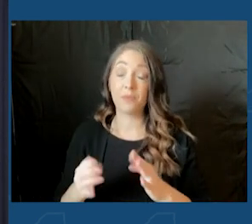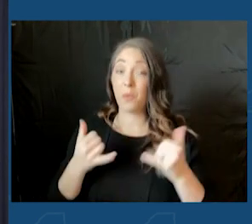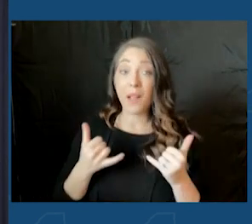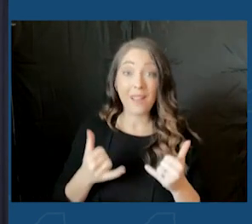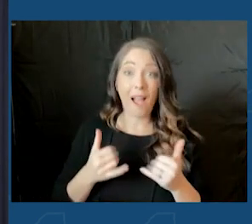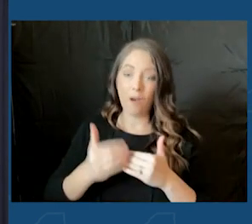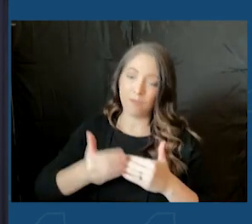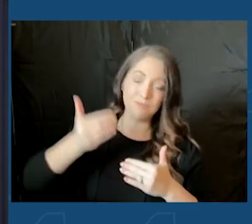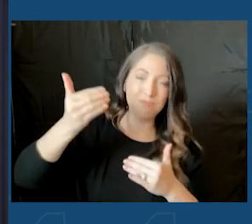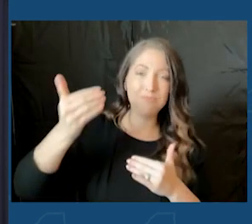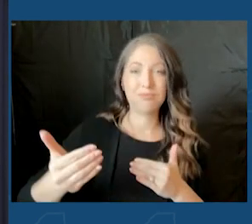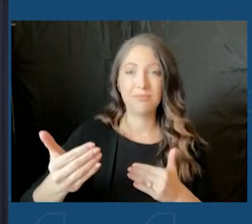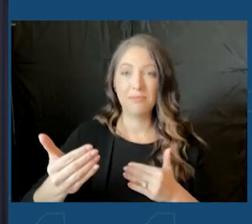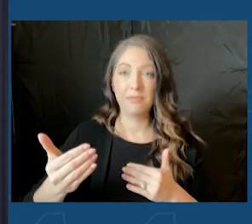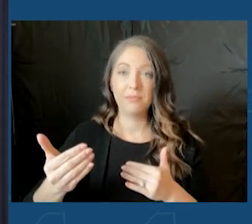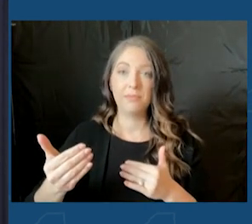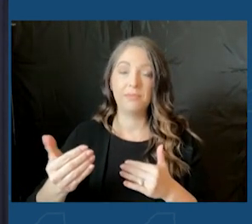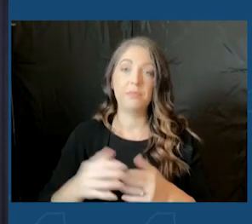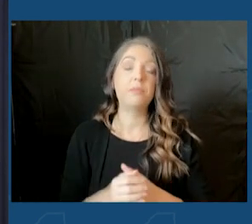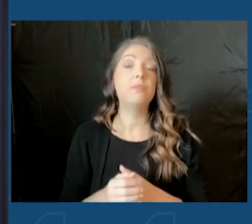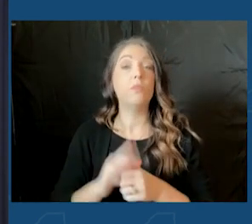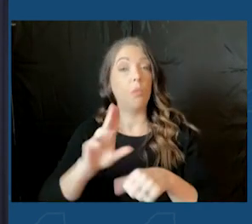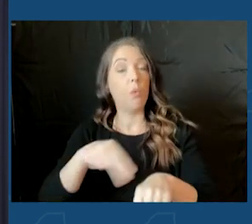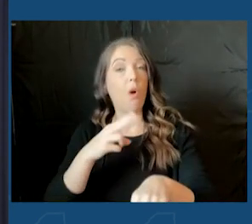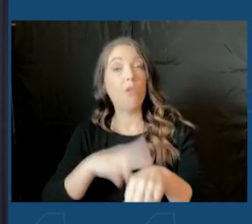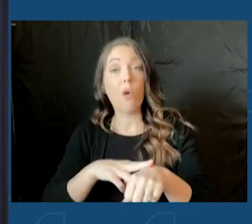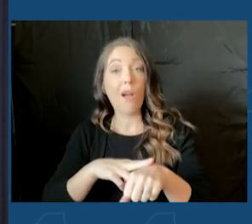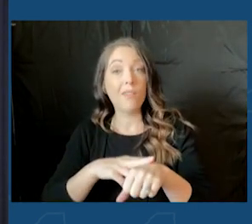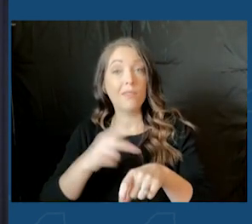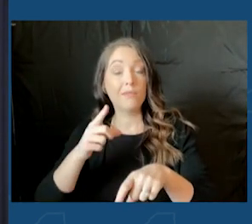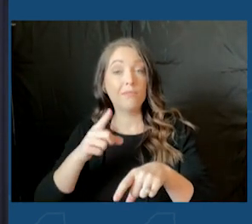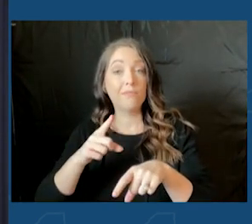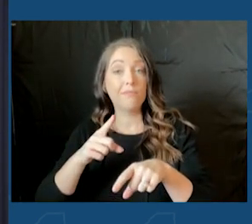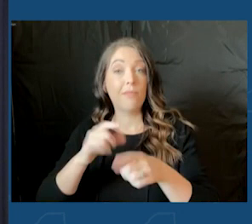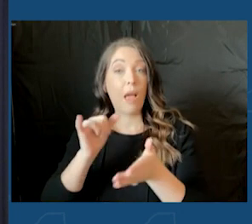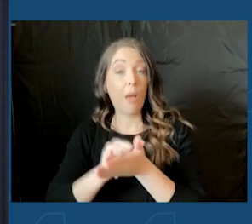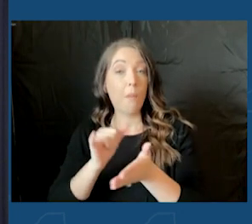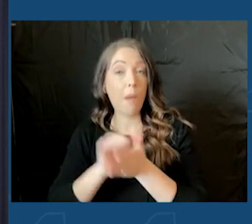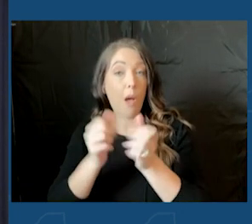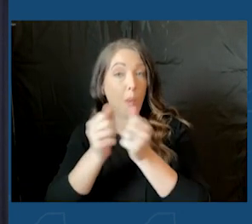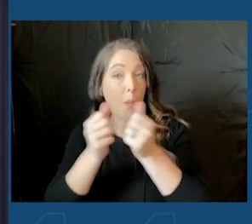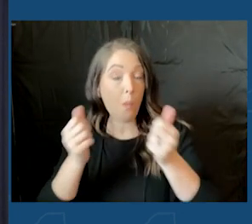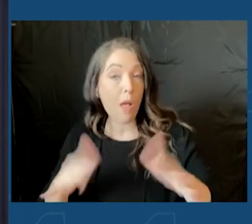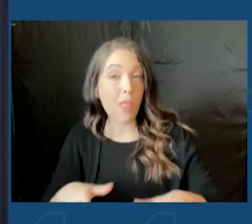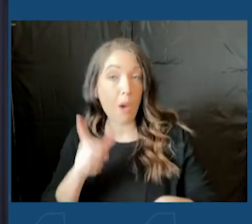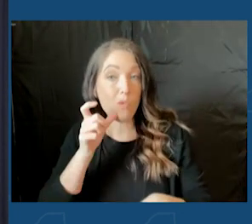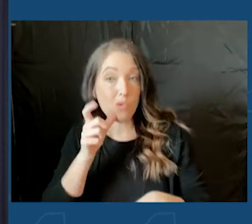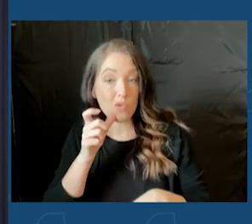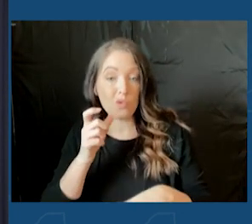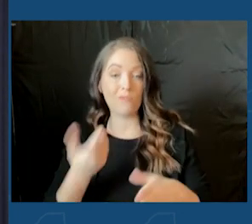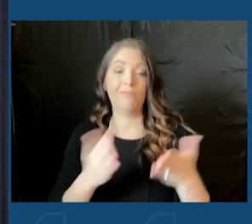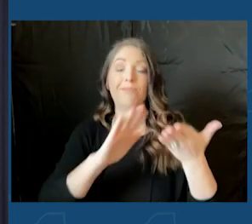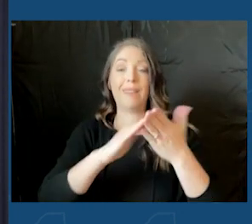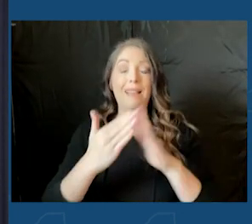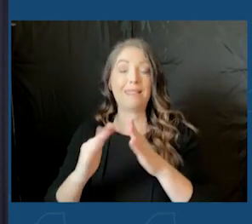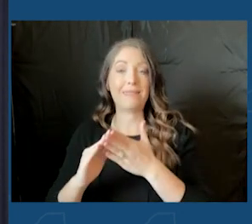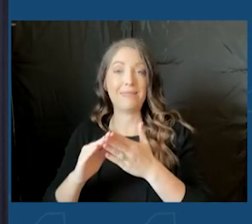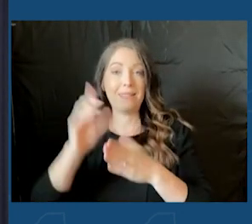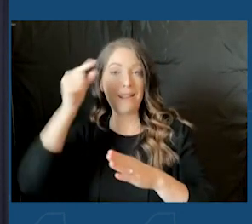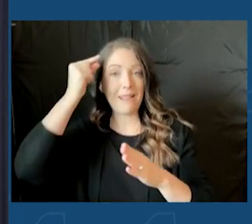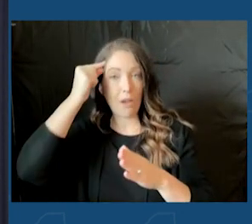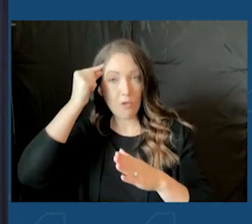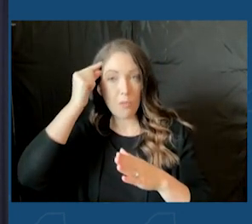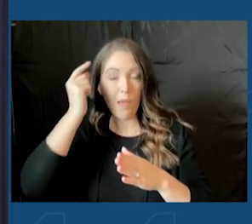And of course, this kind of thing cannot happen without two kinds of partners. We have a city government that embraced this, embraced the